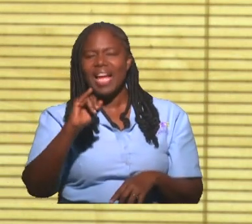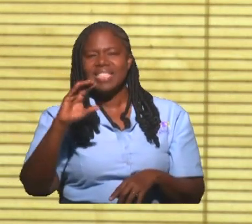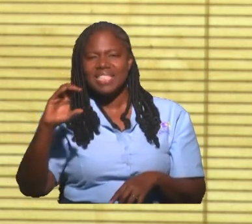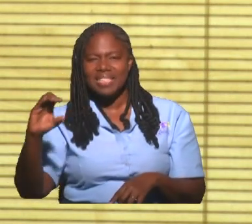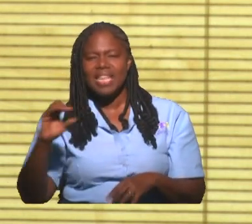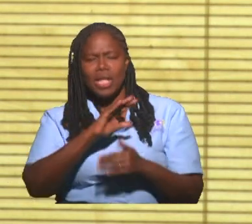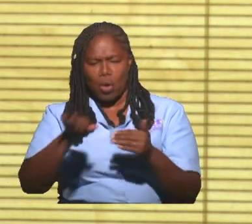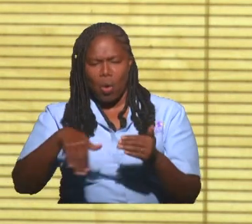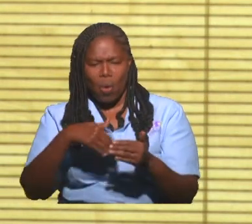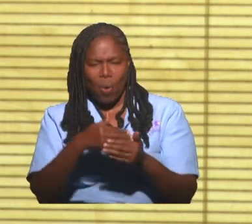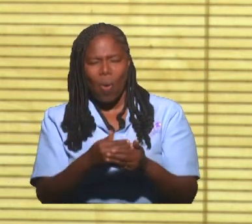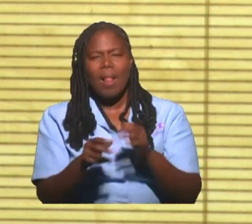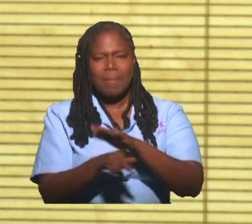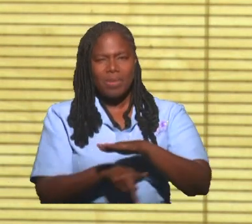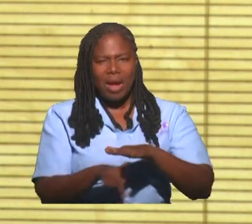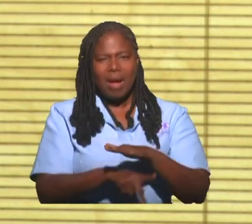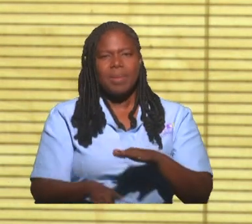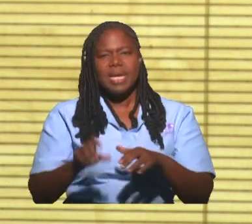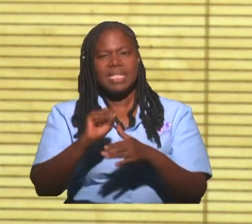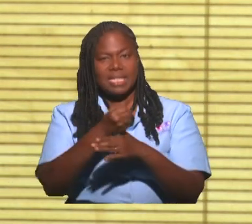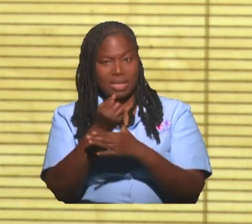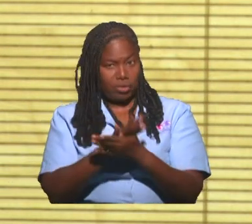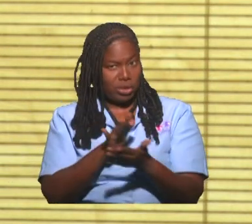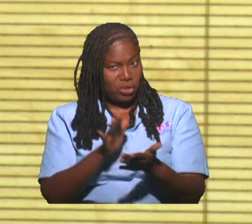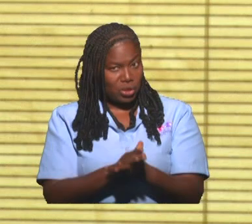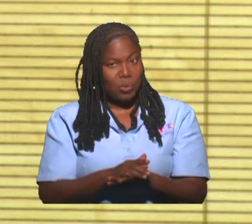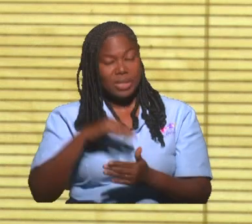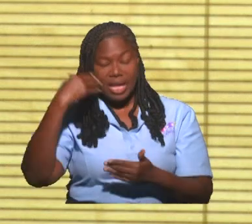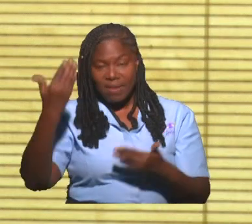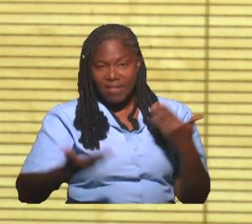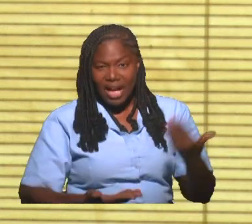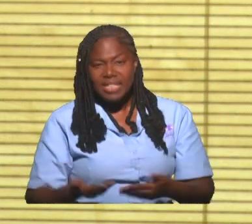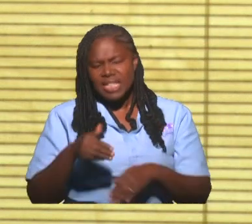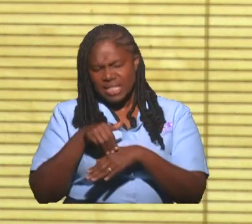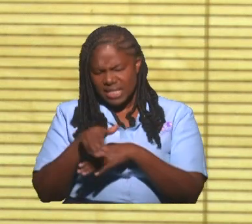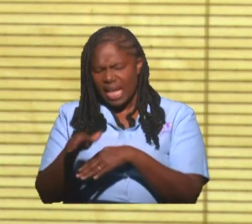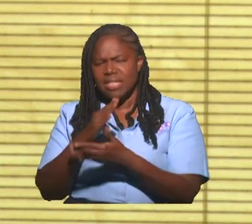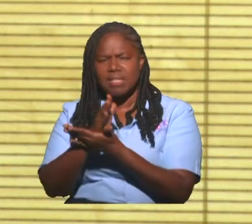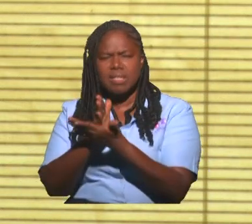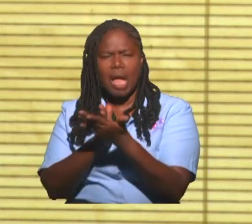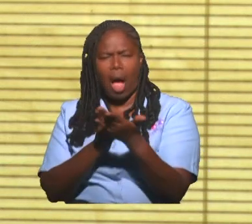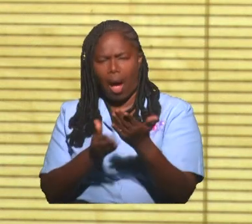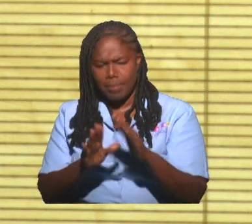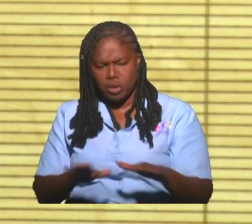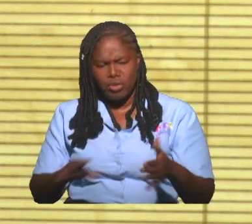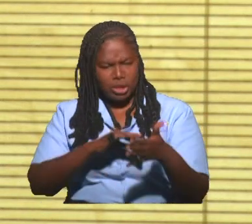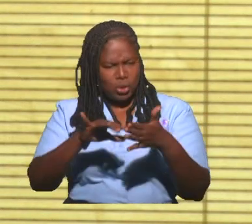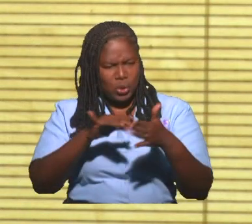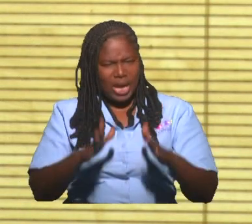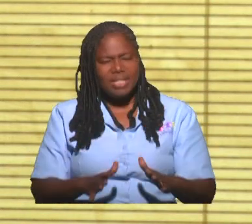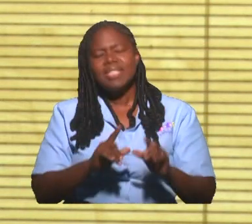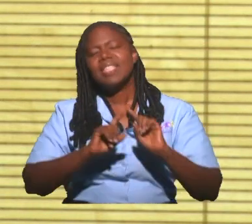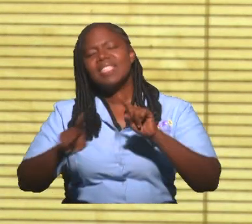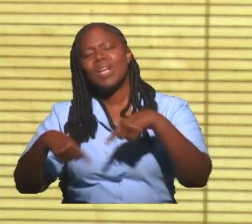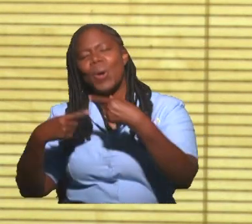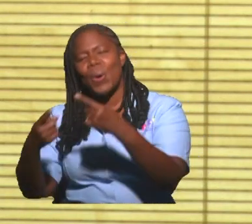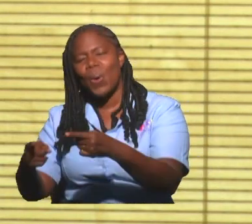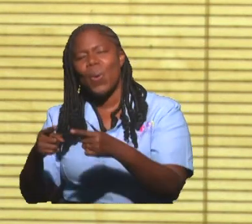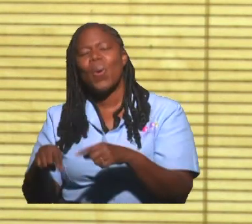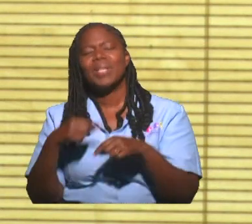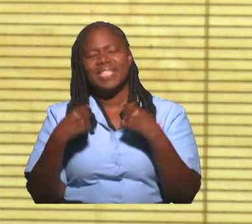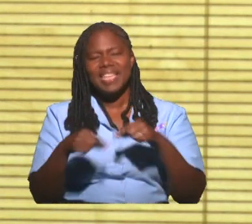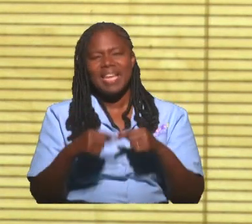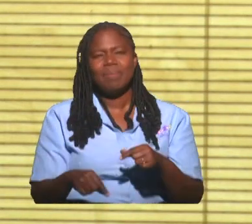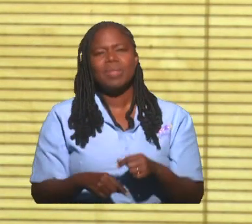secondary schools in the country have been invited to send a contingent to attend the games. Right? Over 5,000 tickets